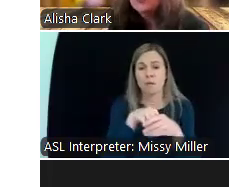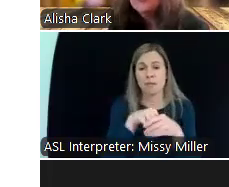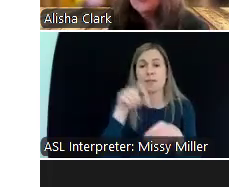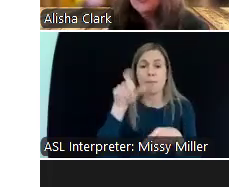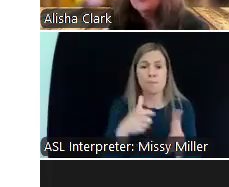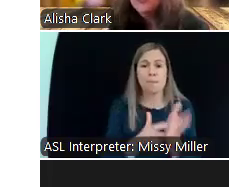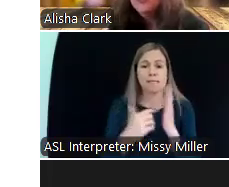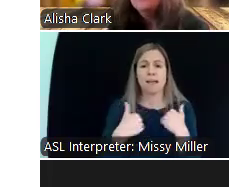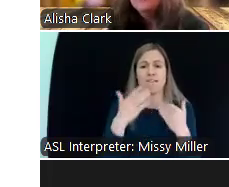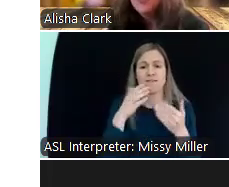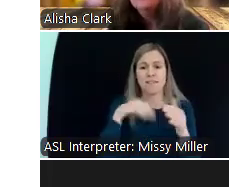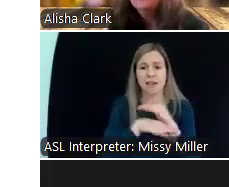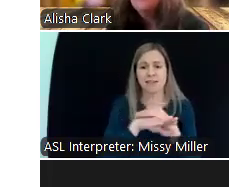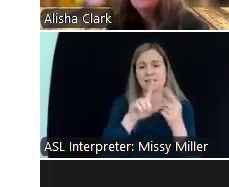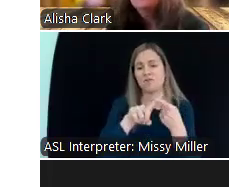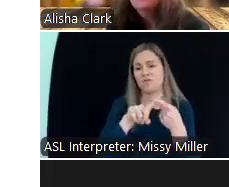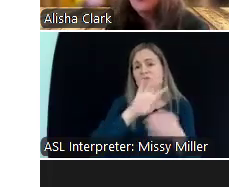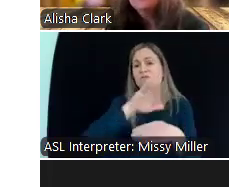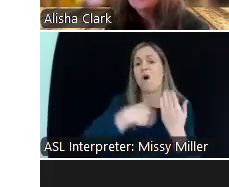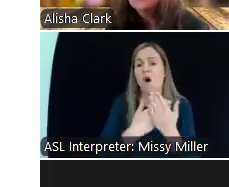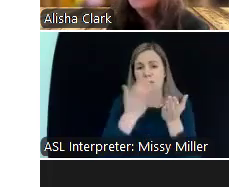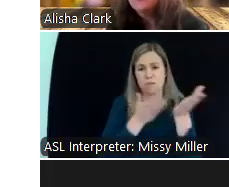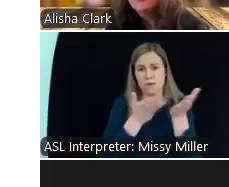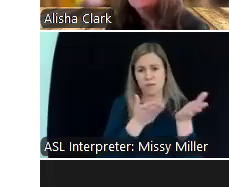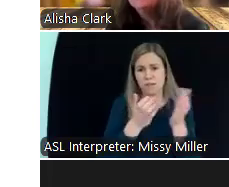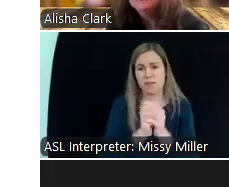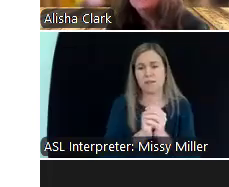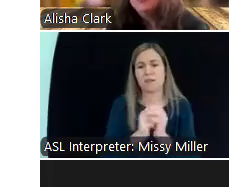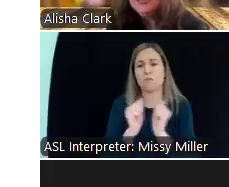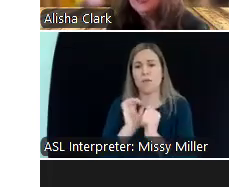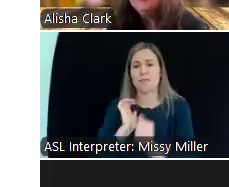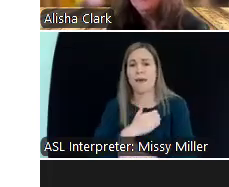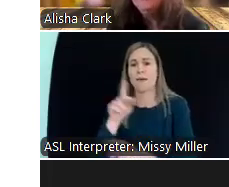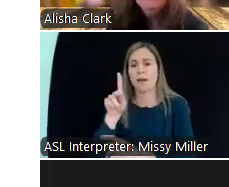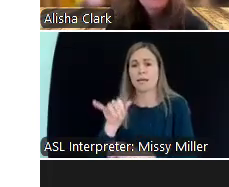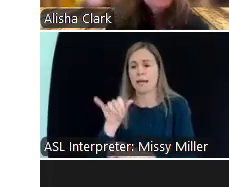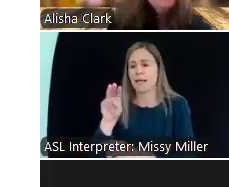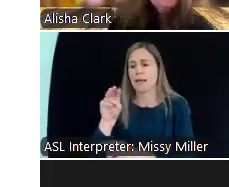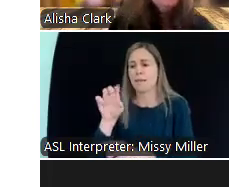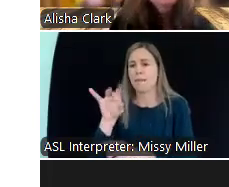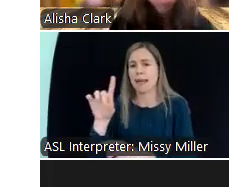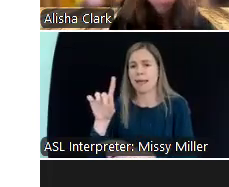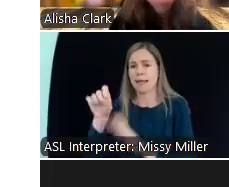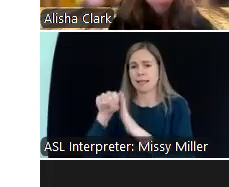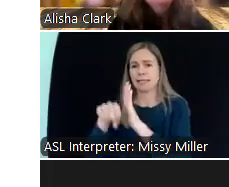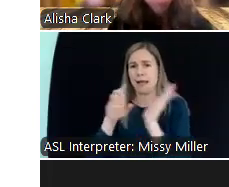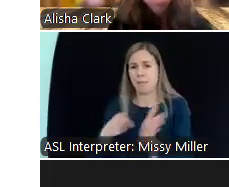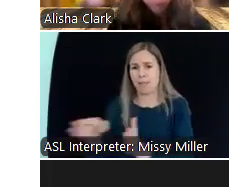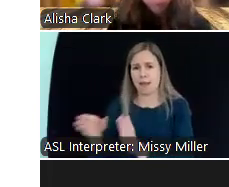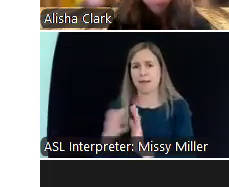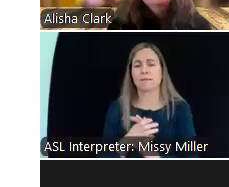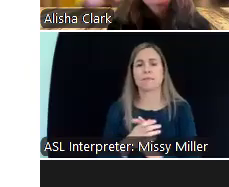all services that is offered through our Kentucky Medicaid state plan. We have